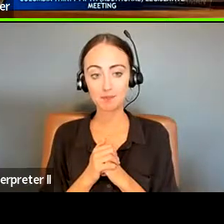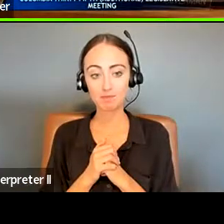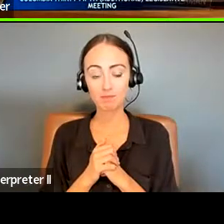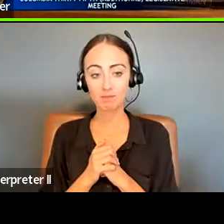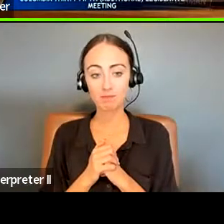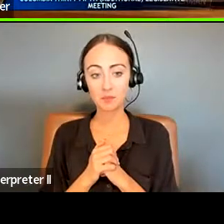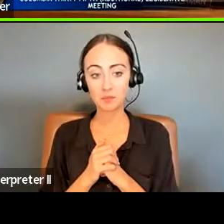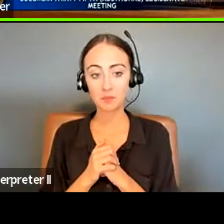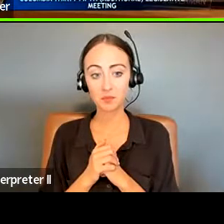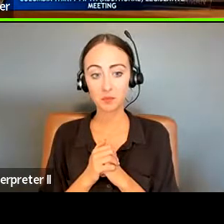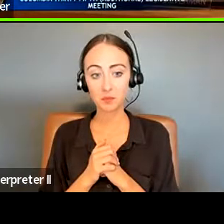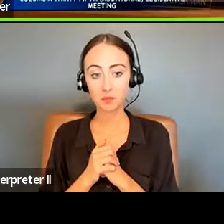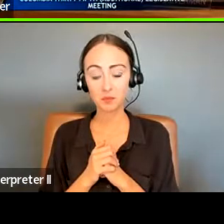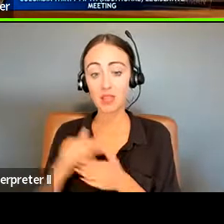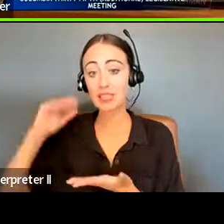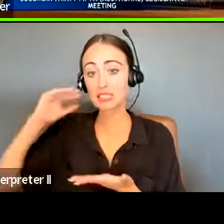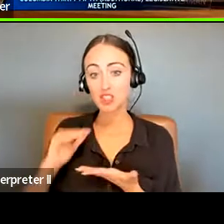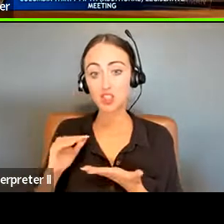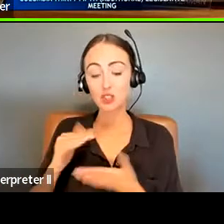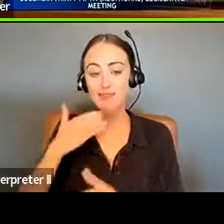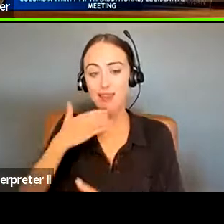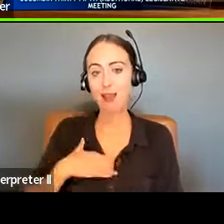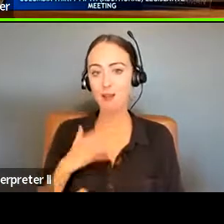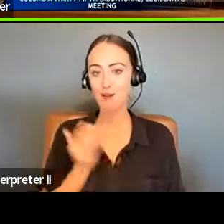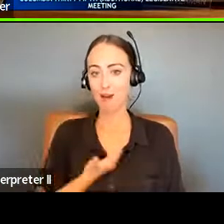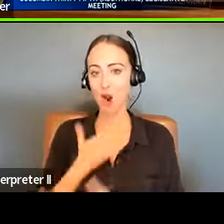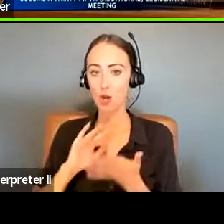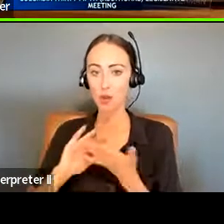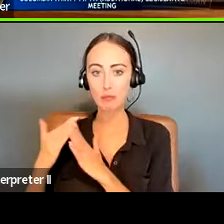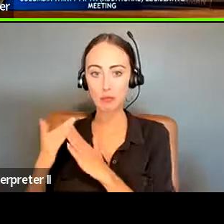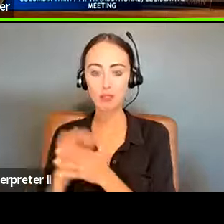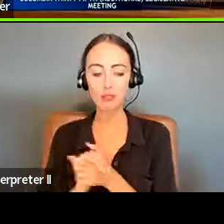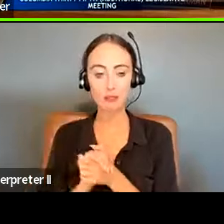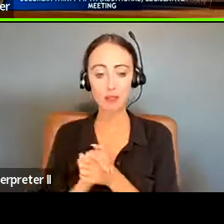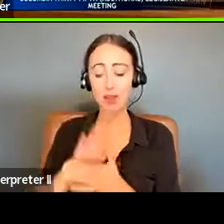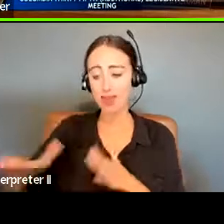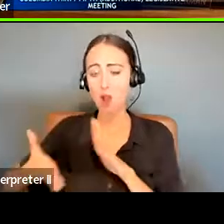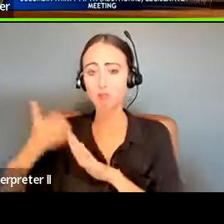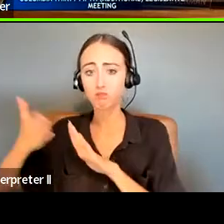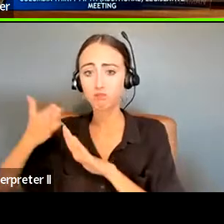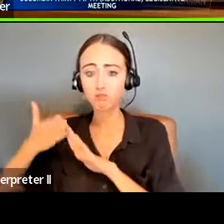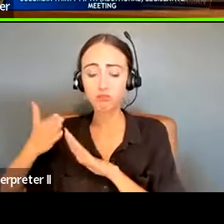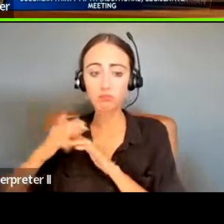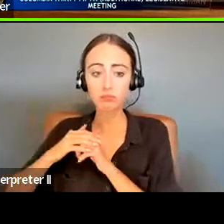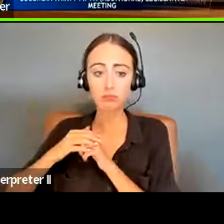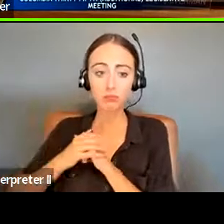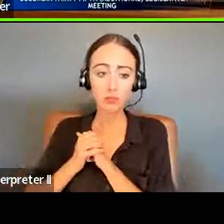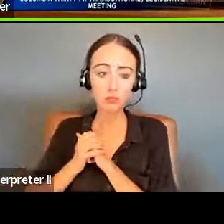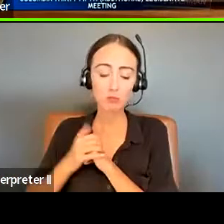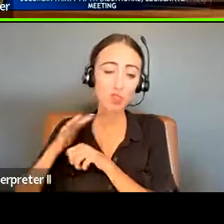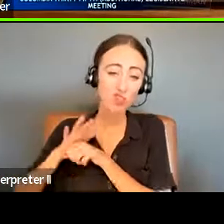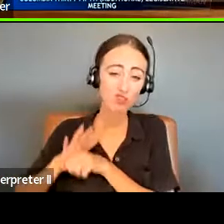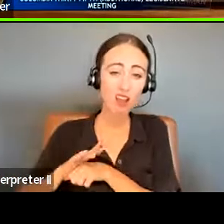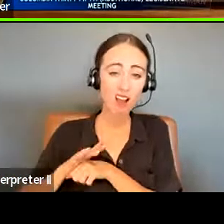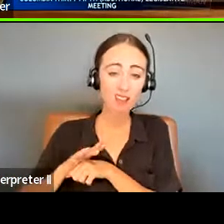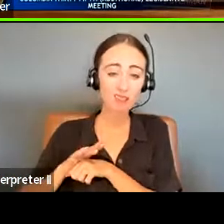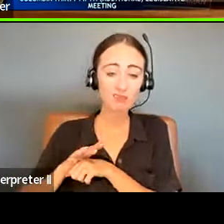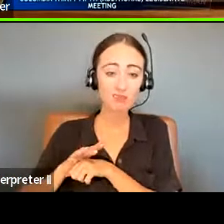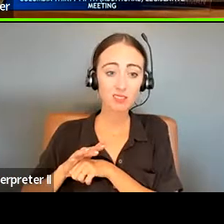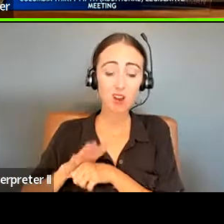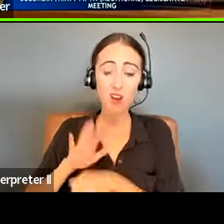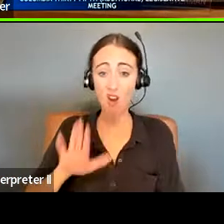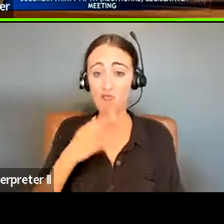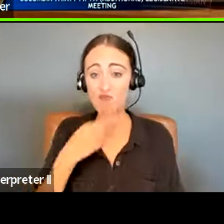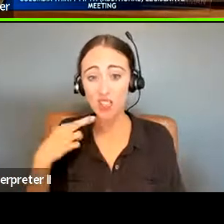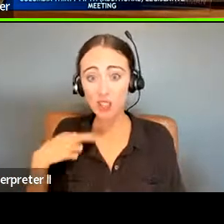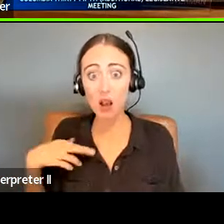decreased the hunger in our community. Their operational strain that has been put on